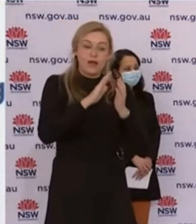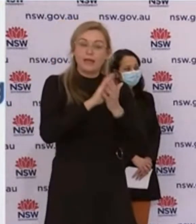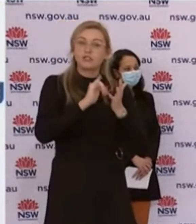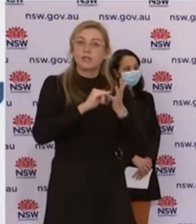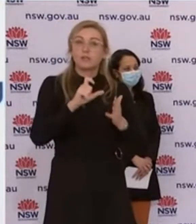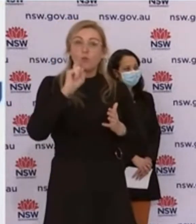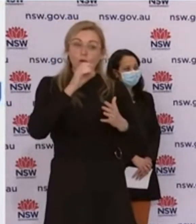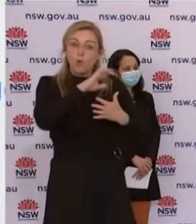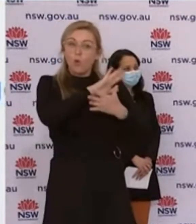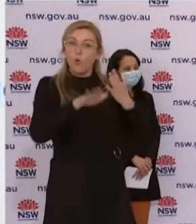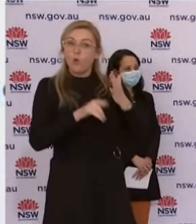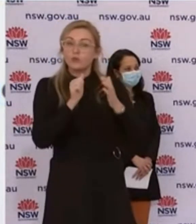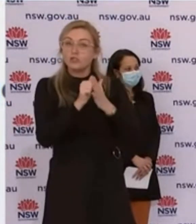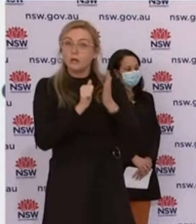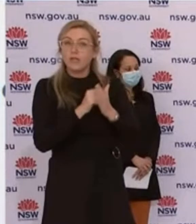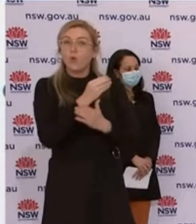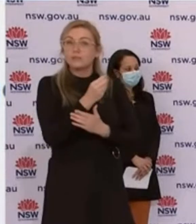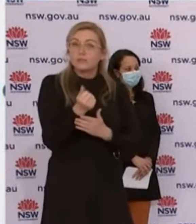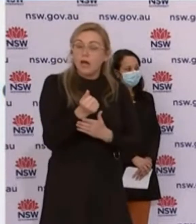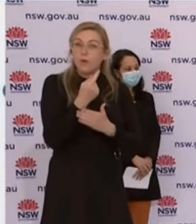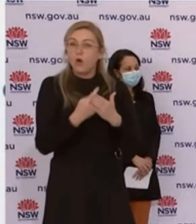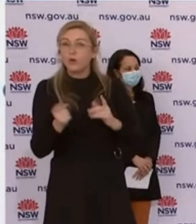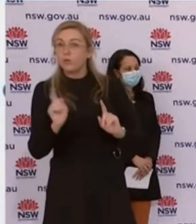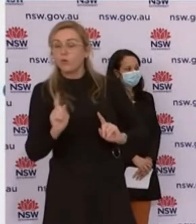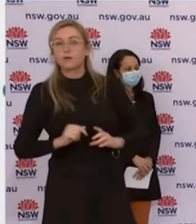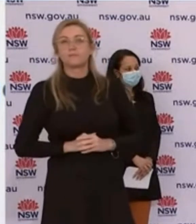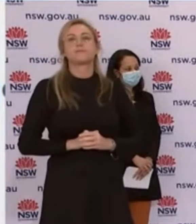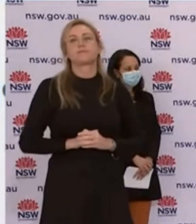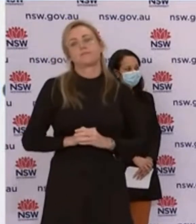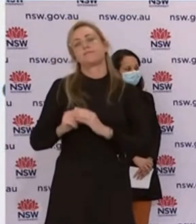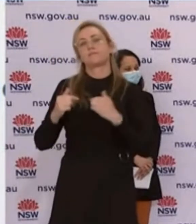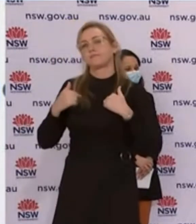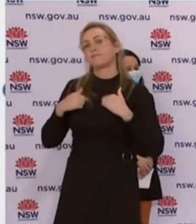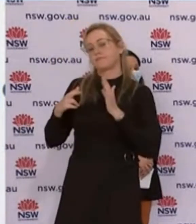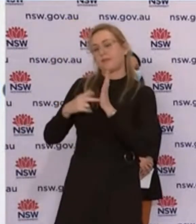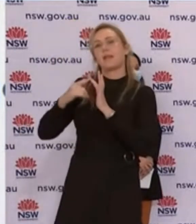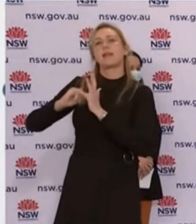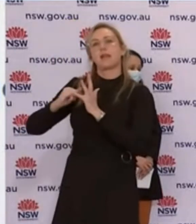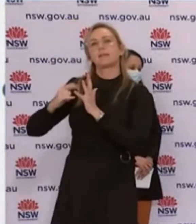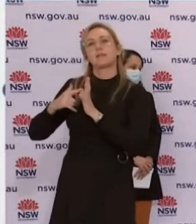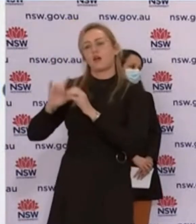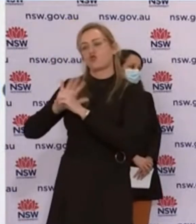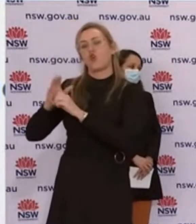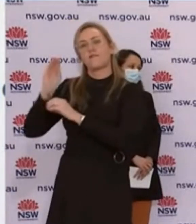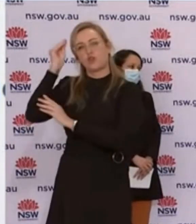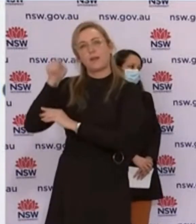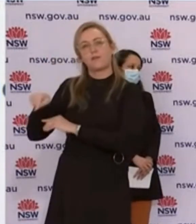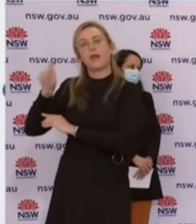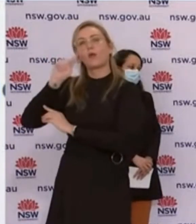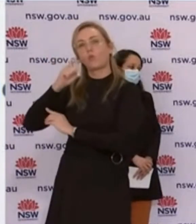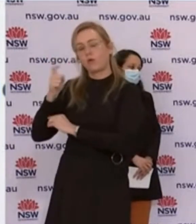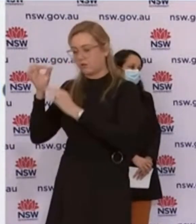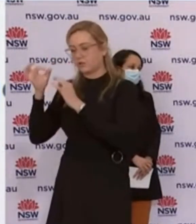and whether there'll be some sat outside. So obviously those are decisions that the NESA COVID committee will make and provide advice to